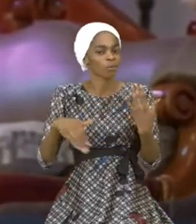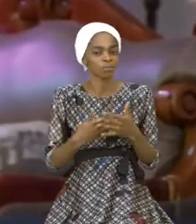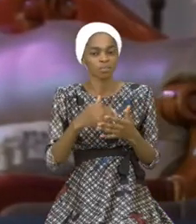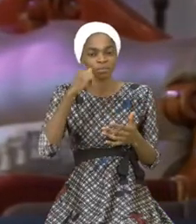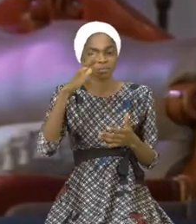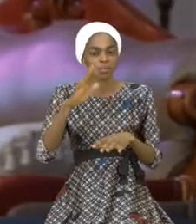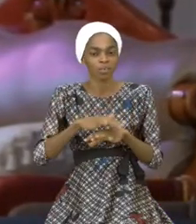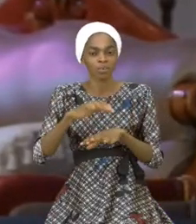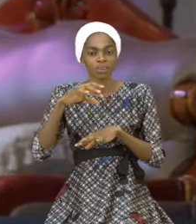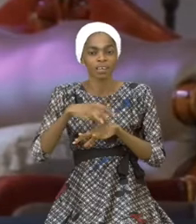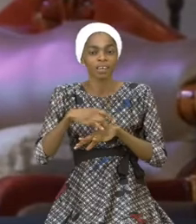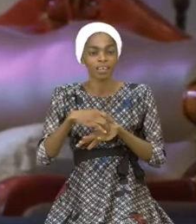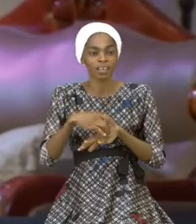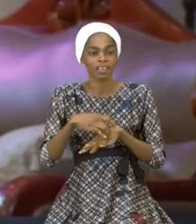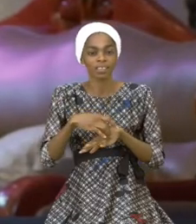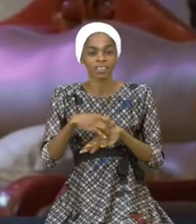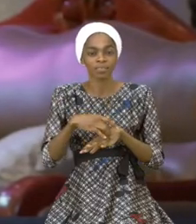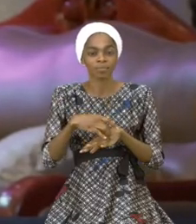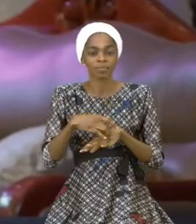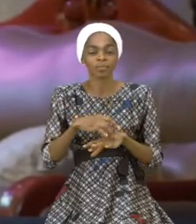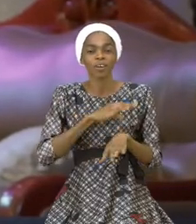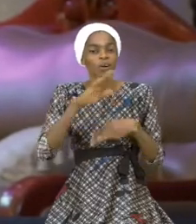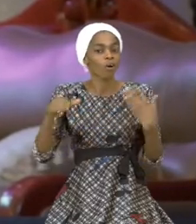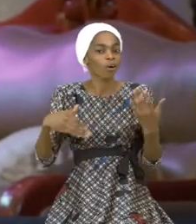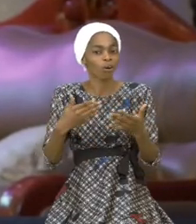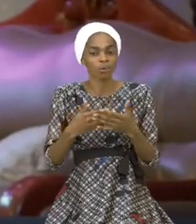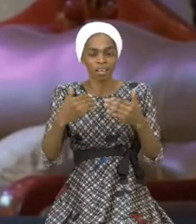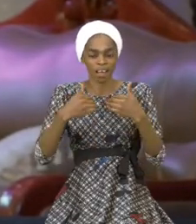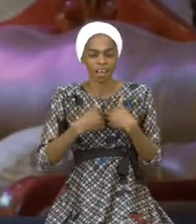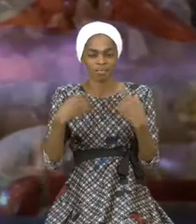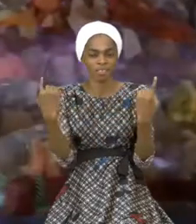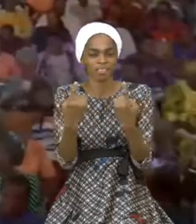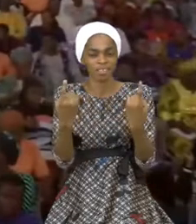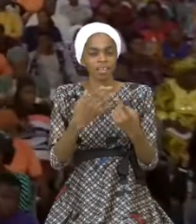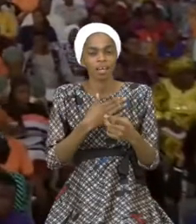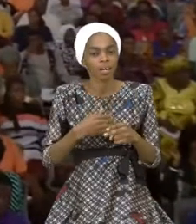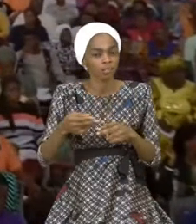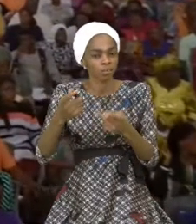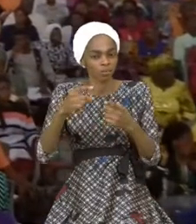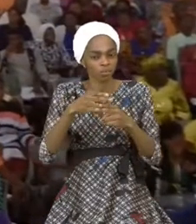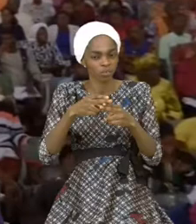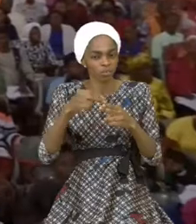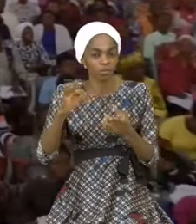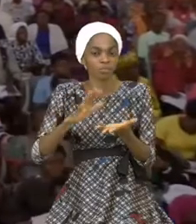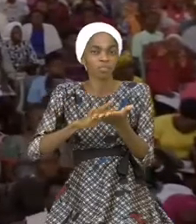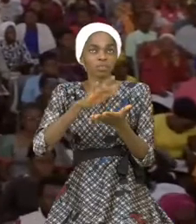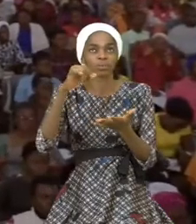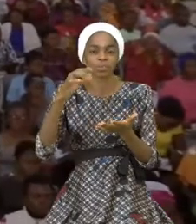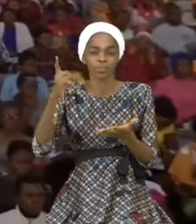earth, all have sinned and come short of the glory of